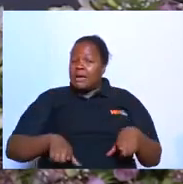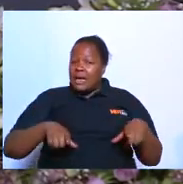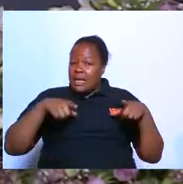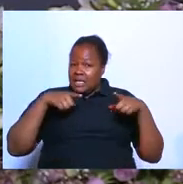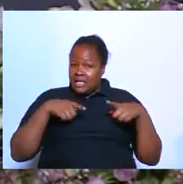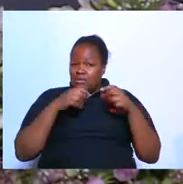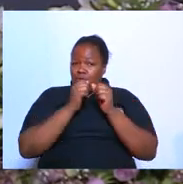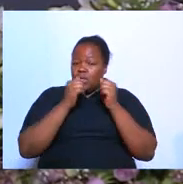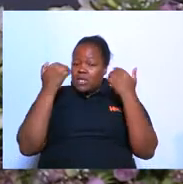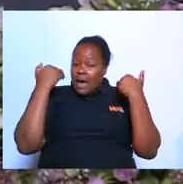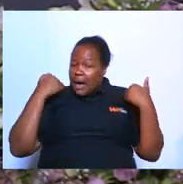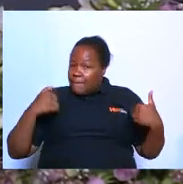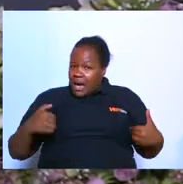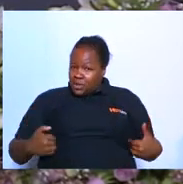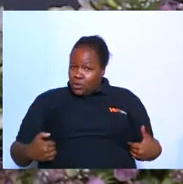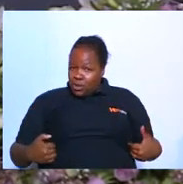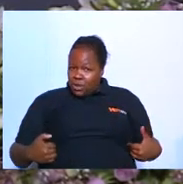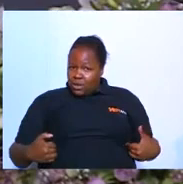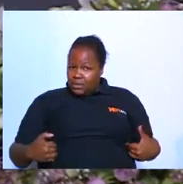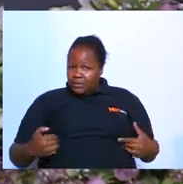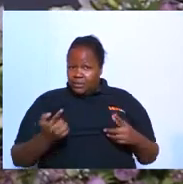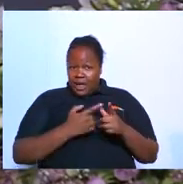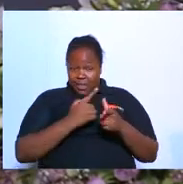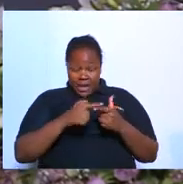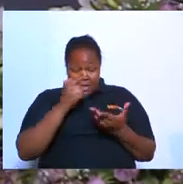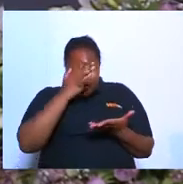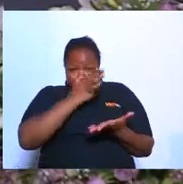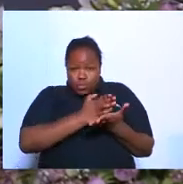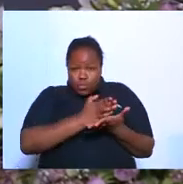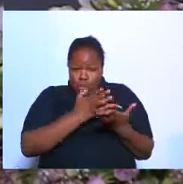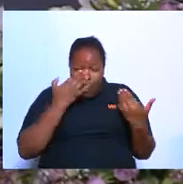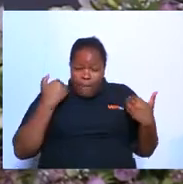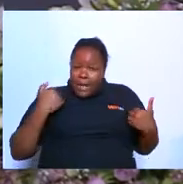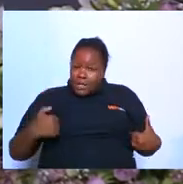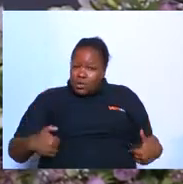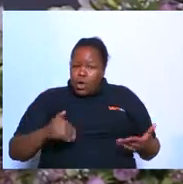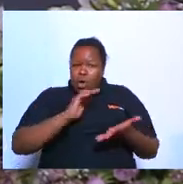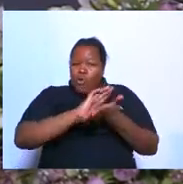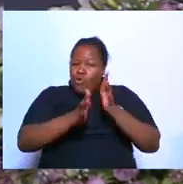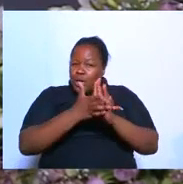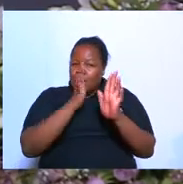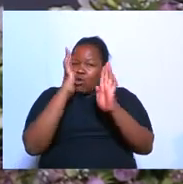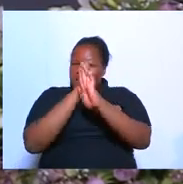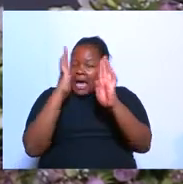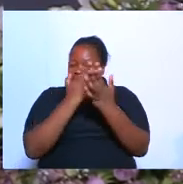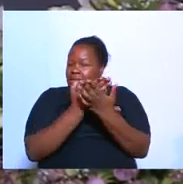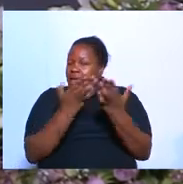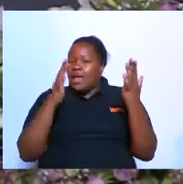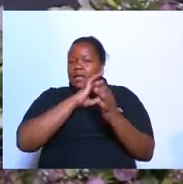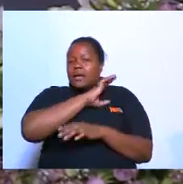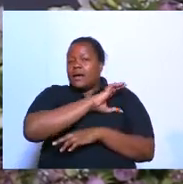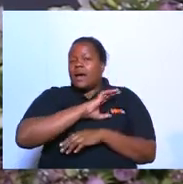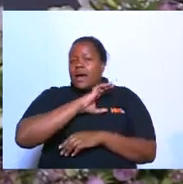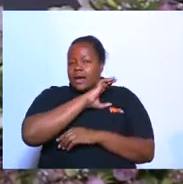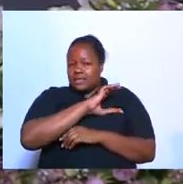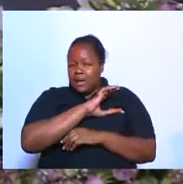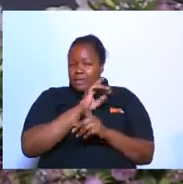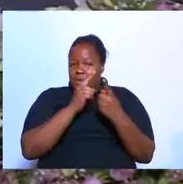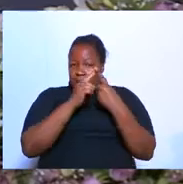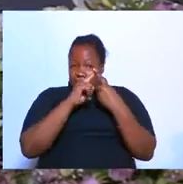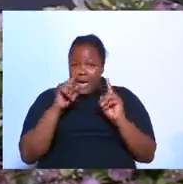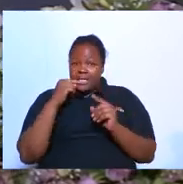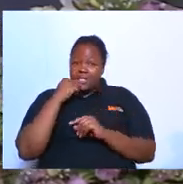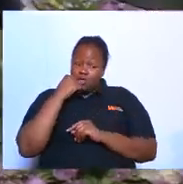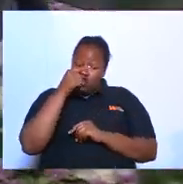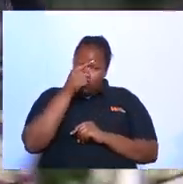with a person the real one without hiding any character but you